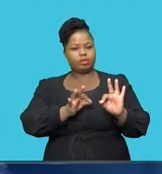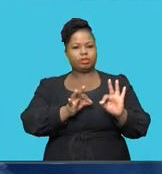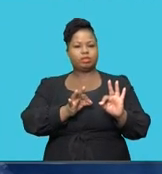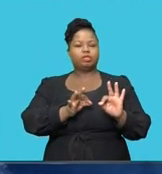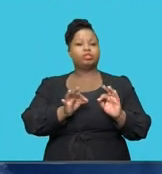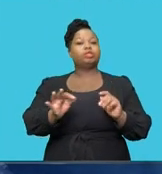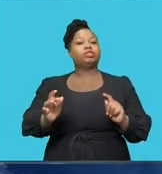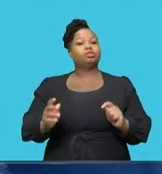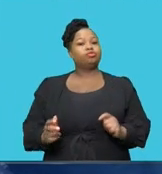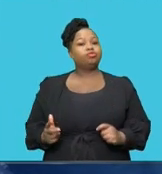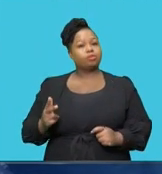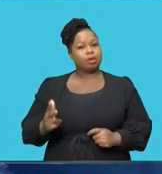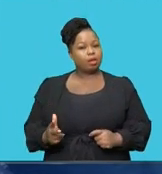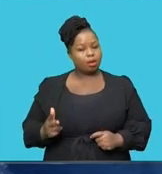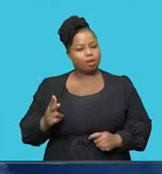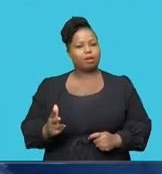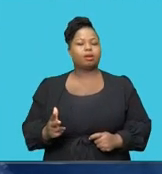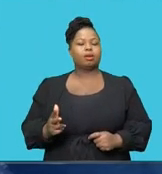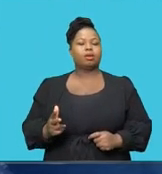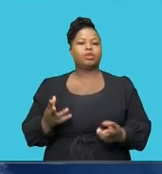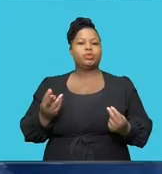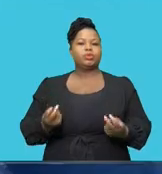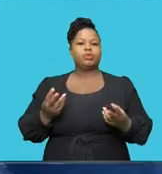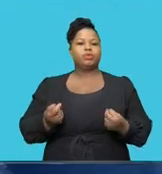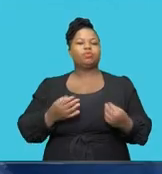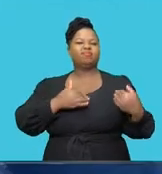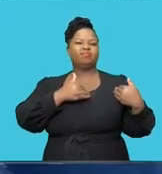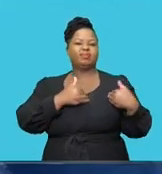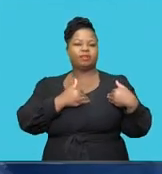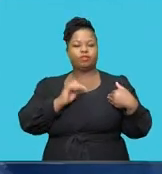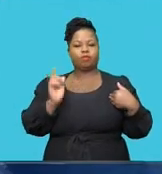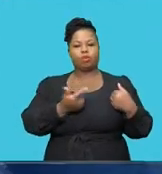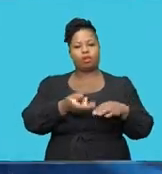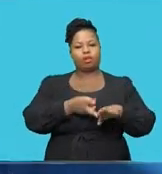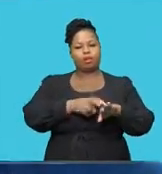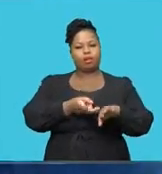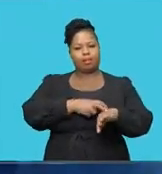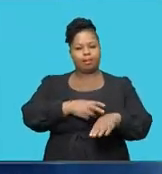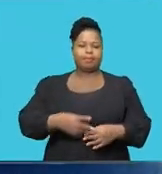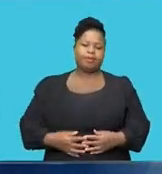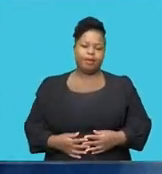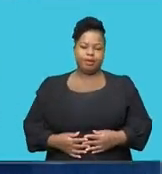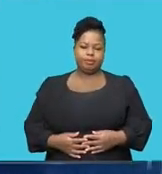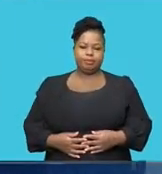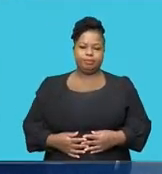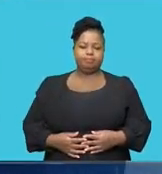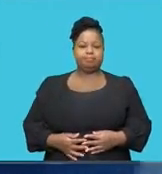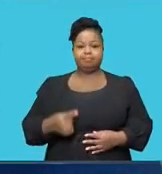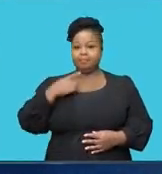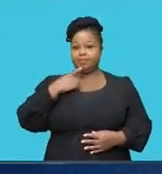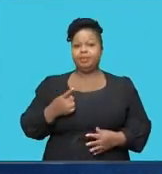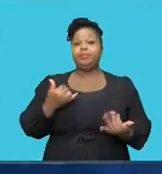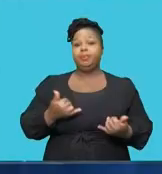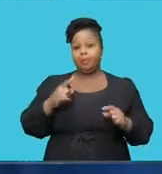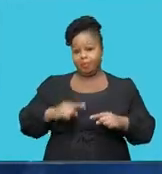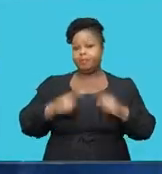passage, of our new modern trains and safety for our passengers. Uthitshe seligaya ngomunye